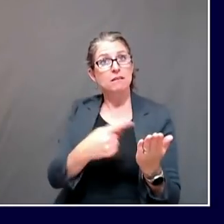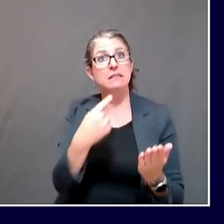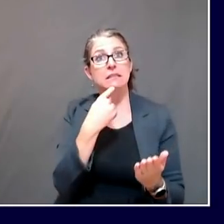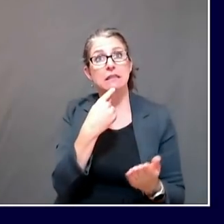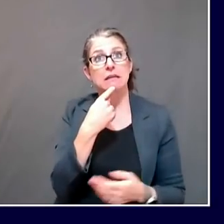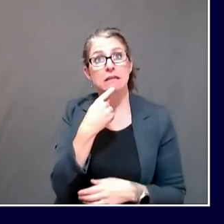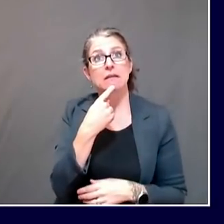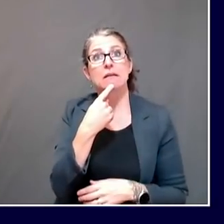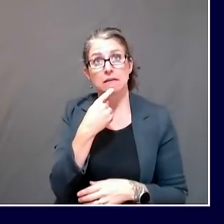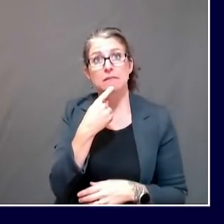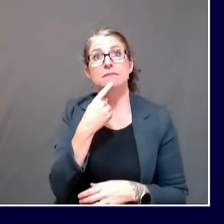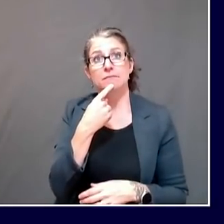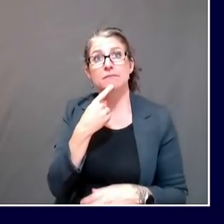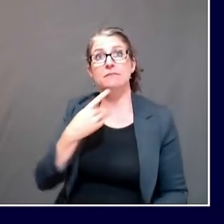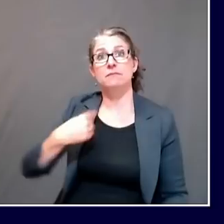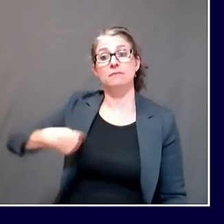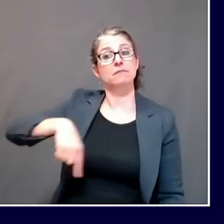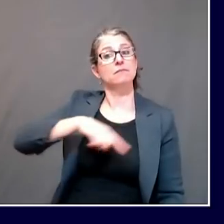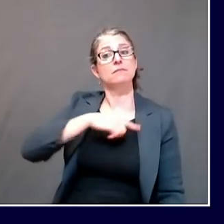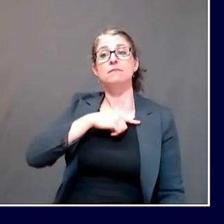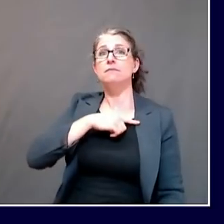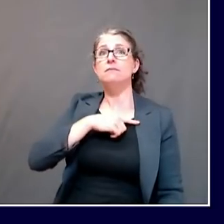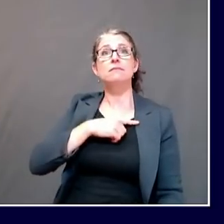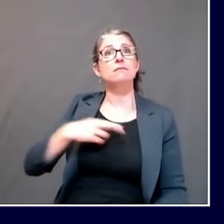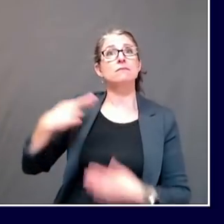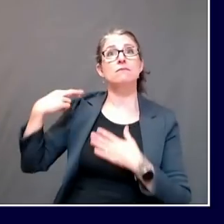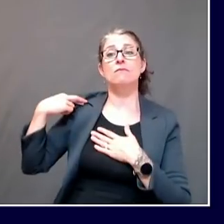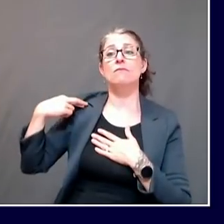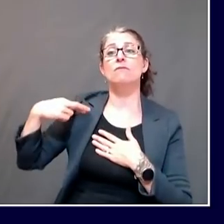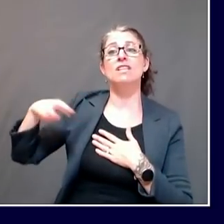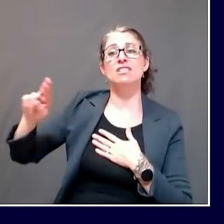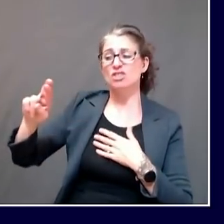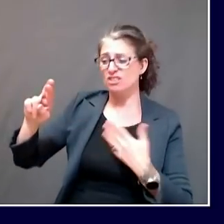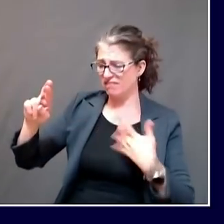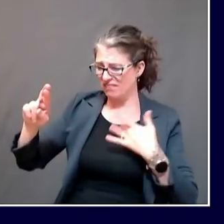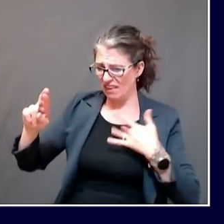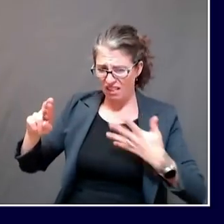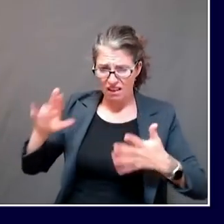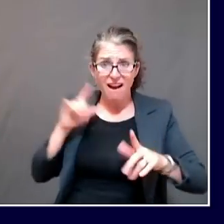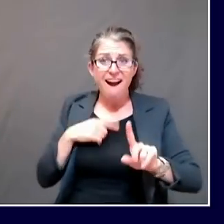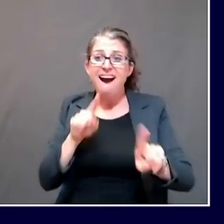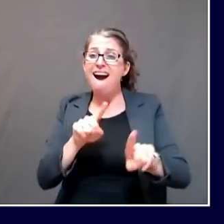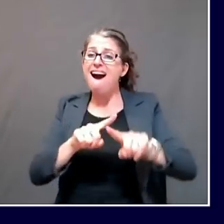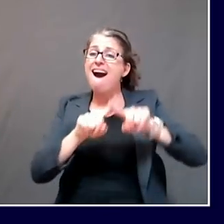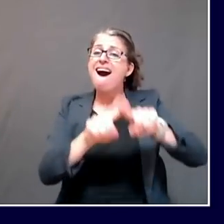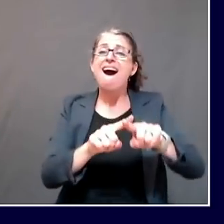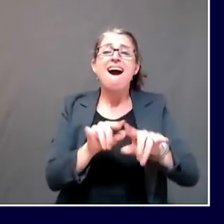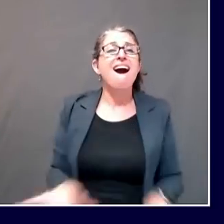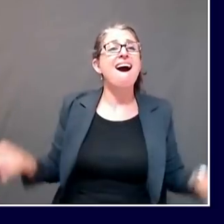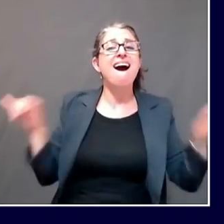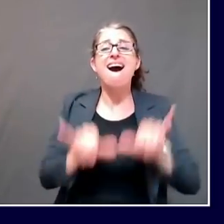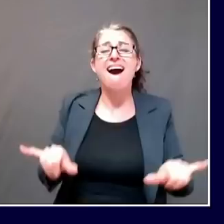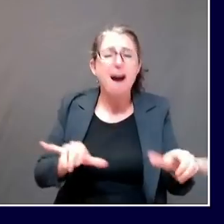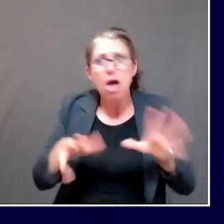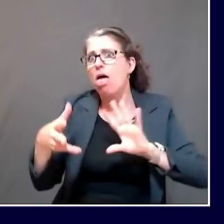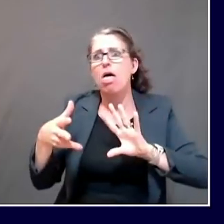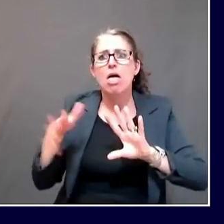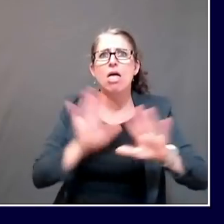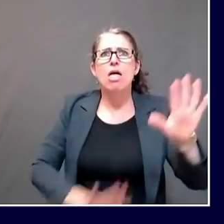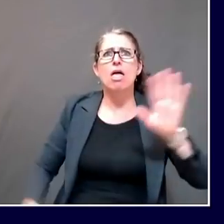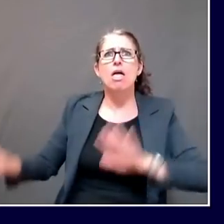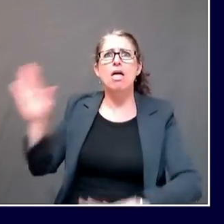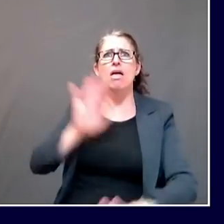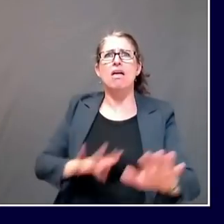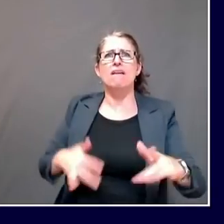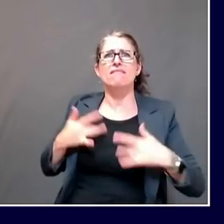an expansive, more demanding notion of freedom than the liberty to do as one wishes, regardless. Quote, true freedom is the freedom to be